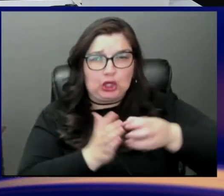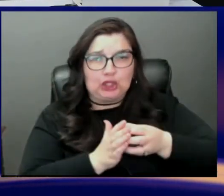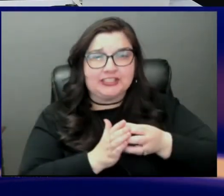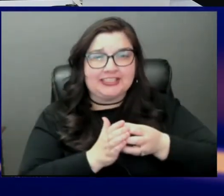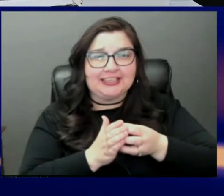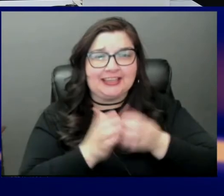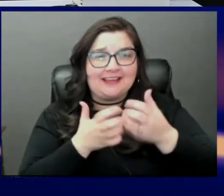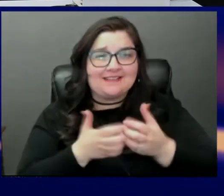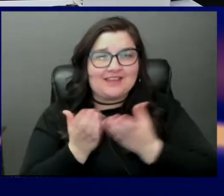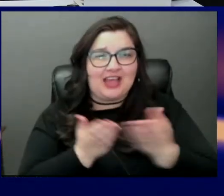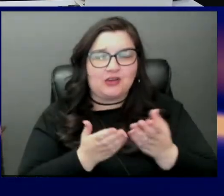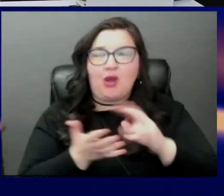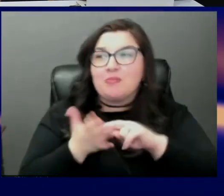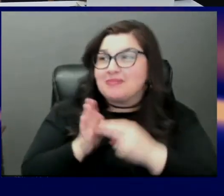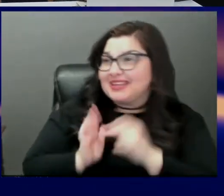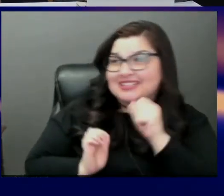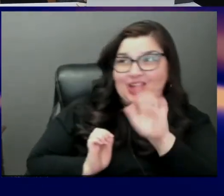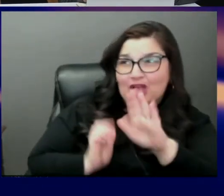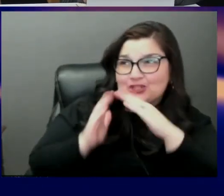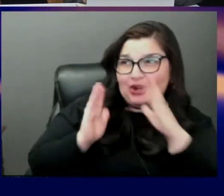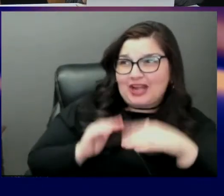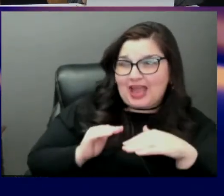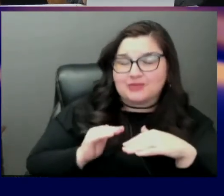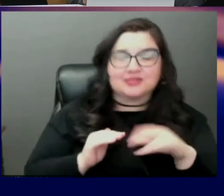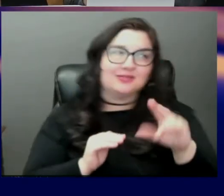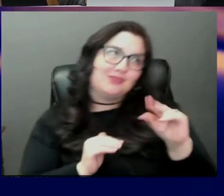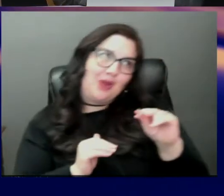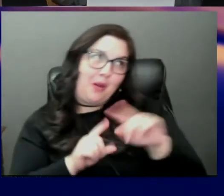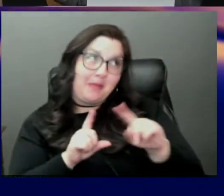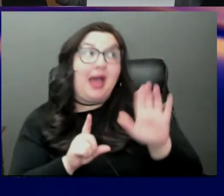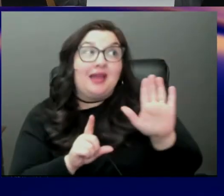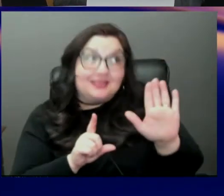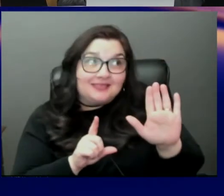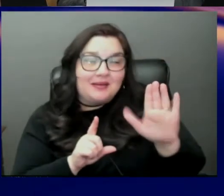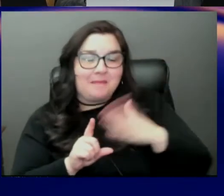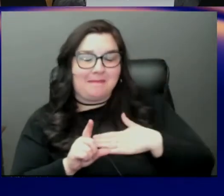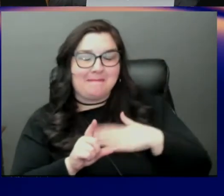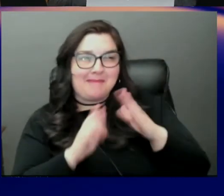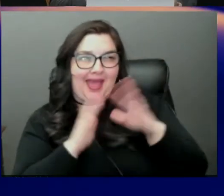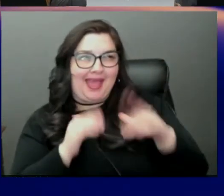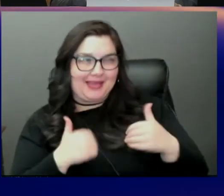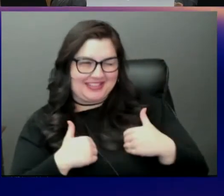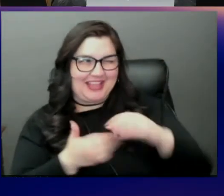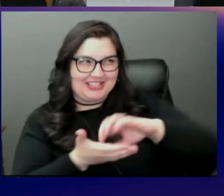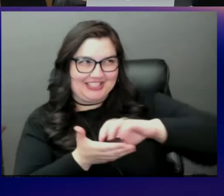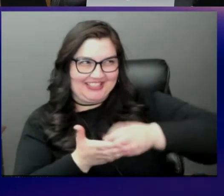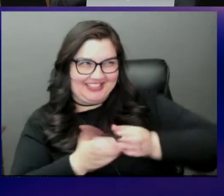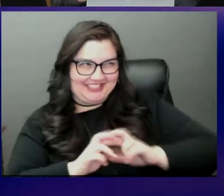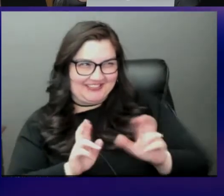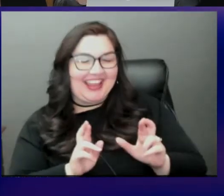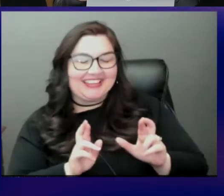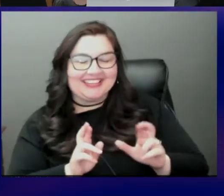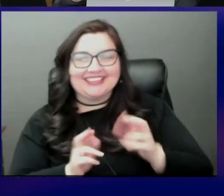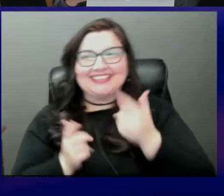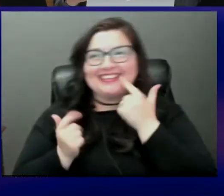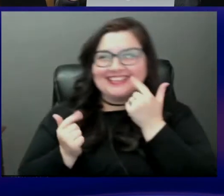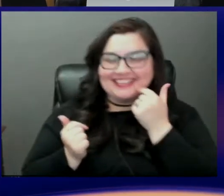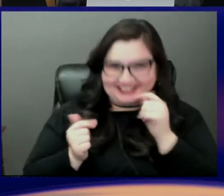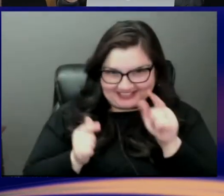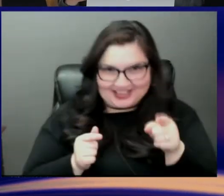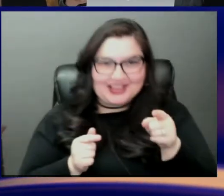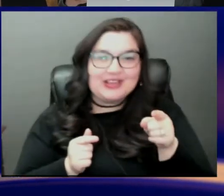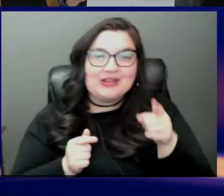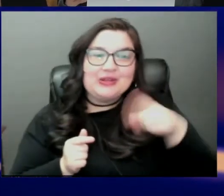my okay, house. okay. But my house has cookies. So, And what you see here is it's been used as part of